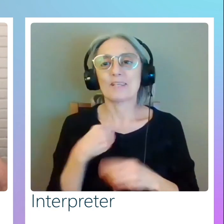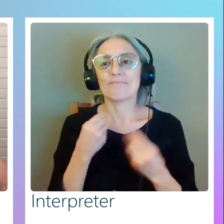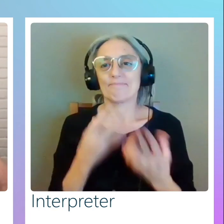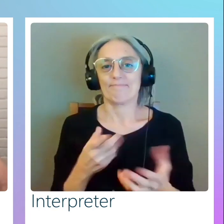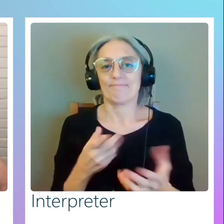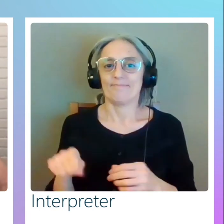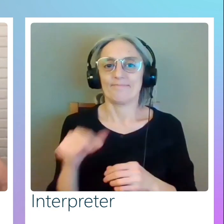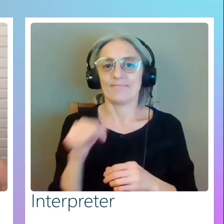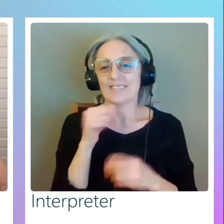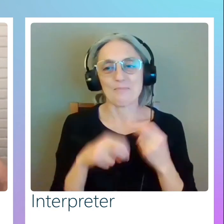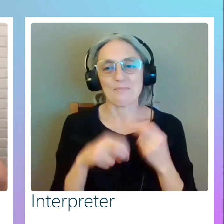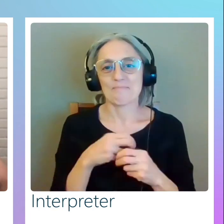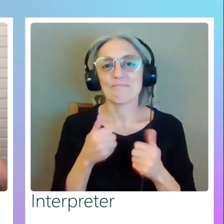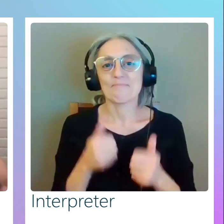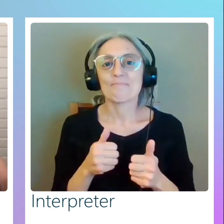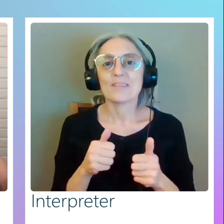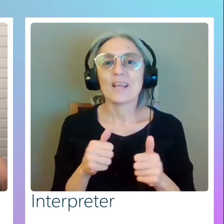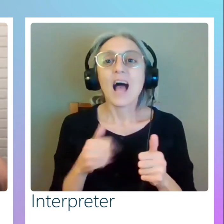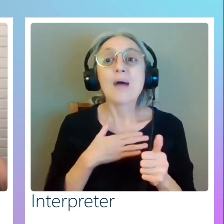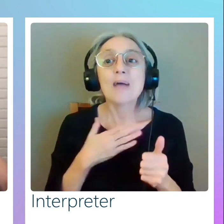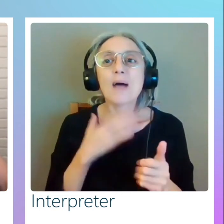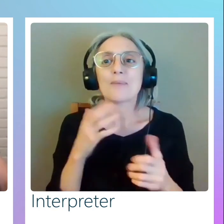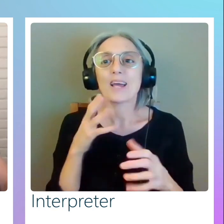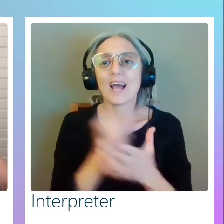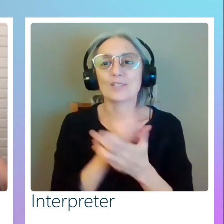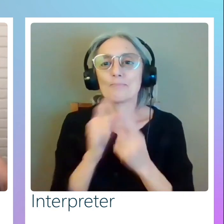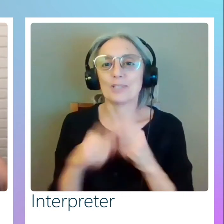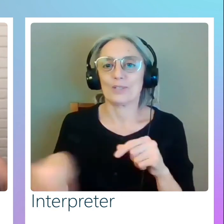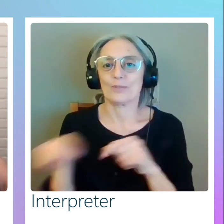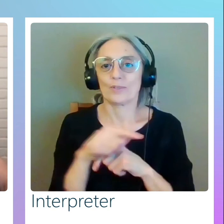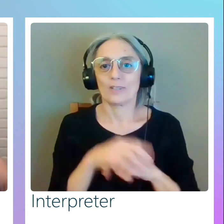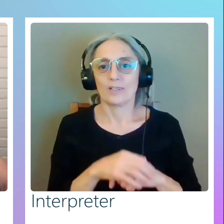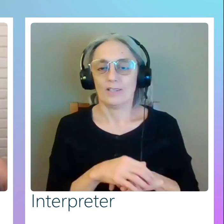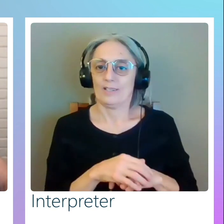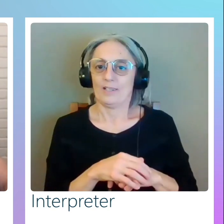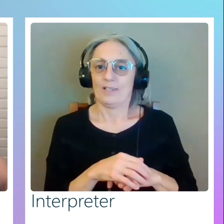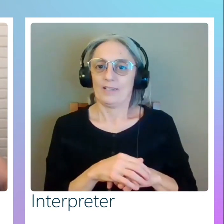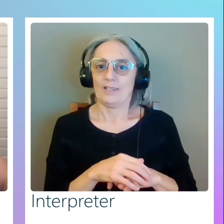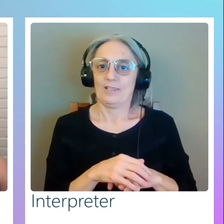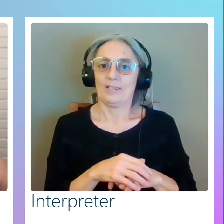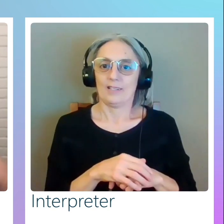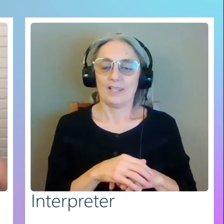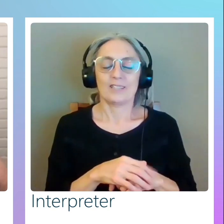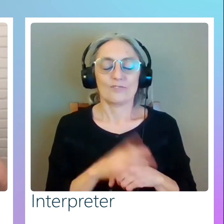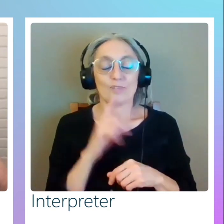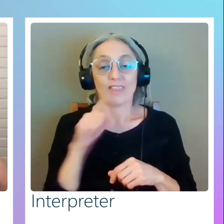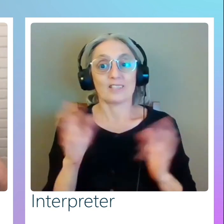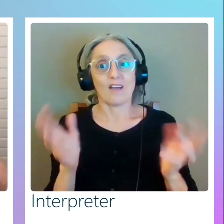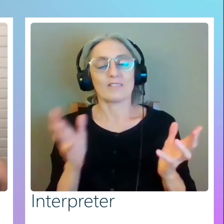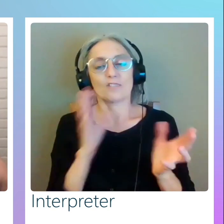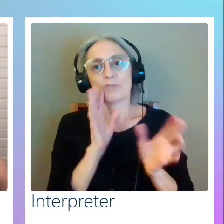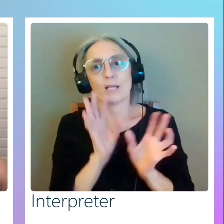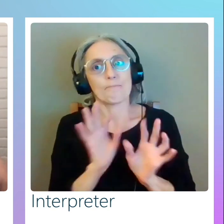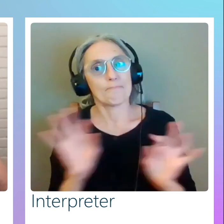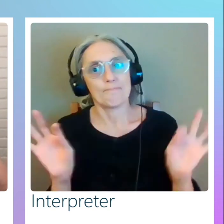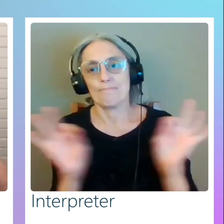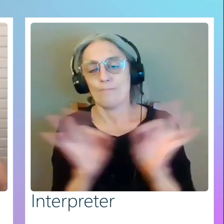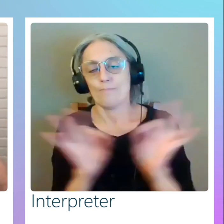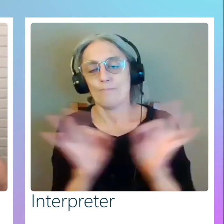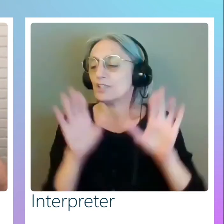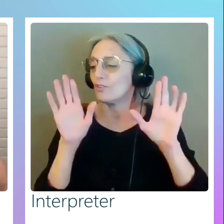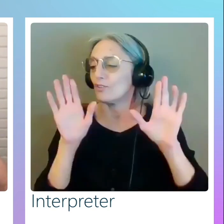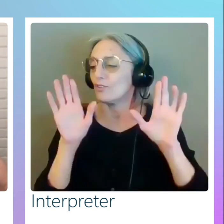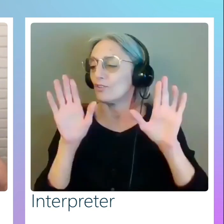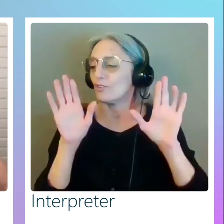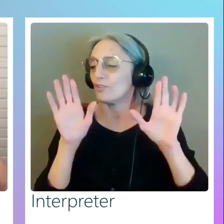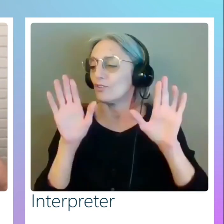a problem. Super glad I got to be all such a needed conversation. It's such a needed conversation and it's so great. Really